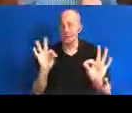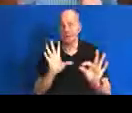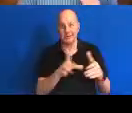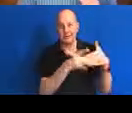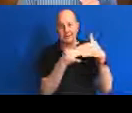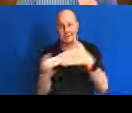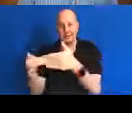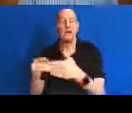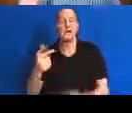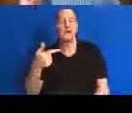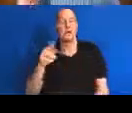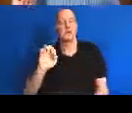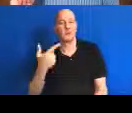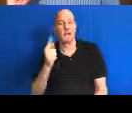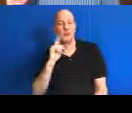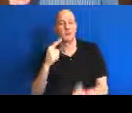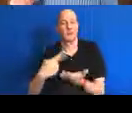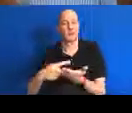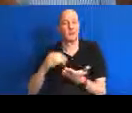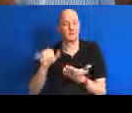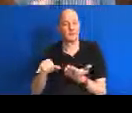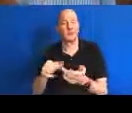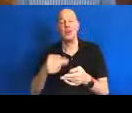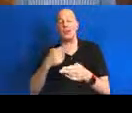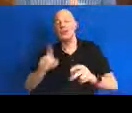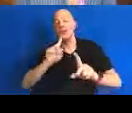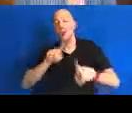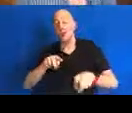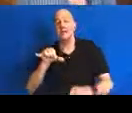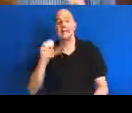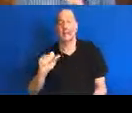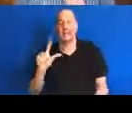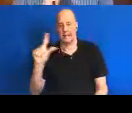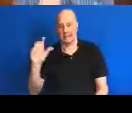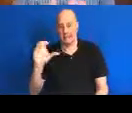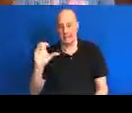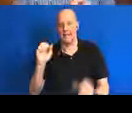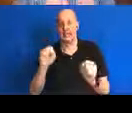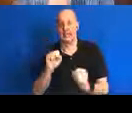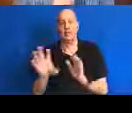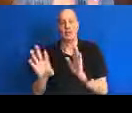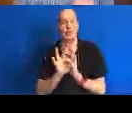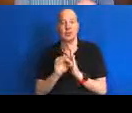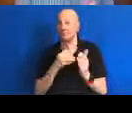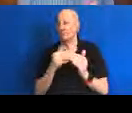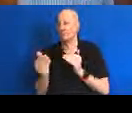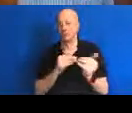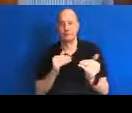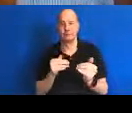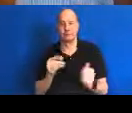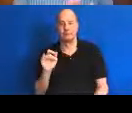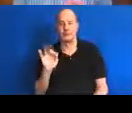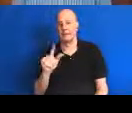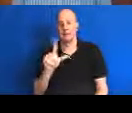Greg is going to talk about. And the short answer is yes, LLCs can choose whatever. If LLCs want to be taxed